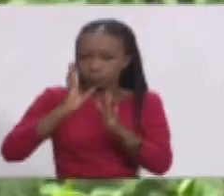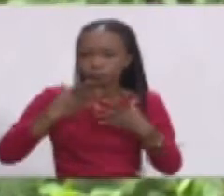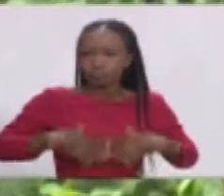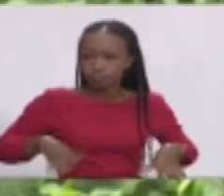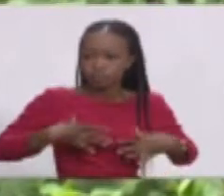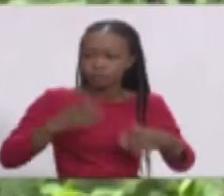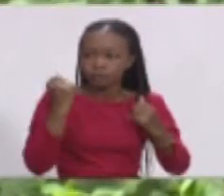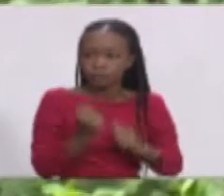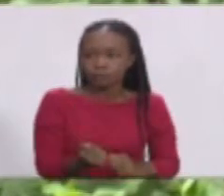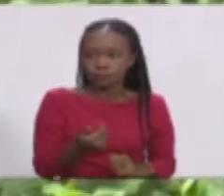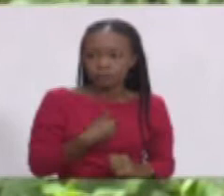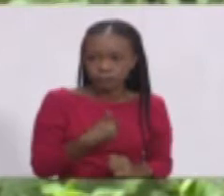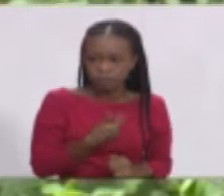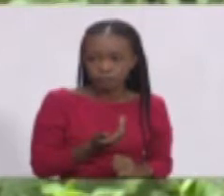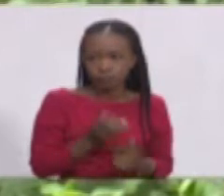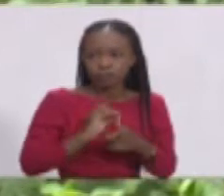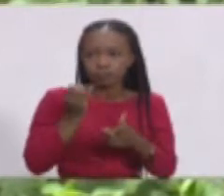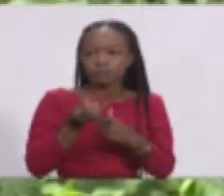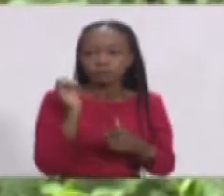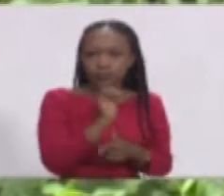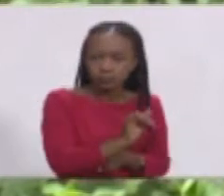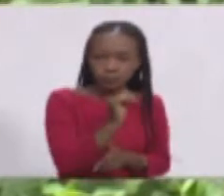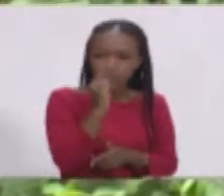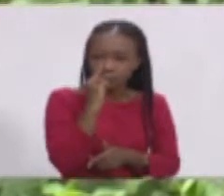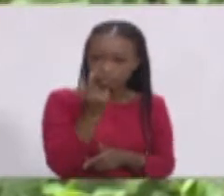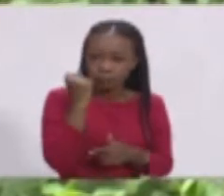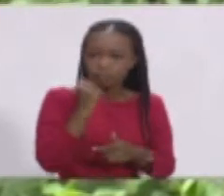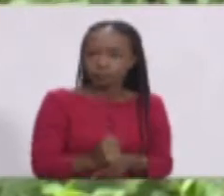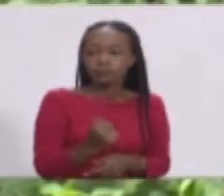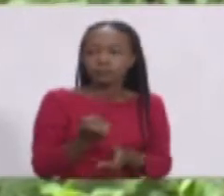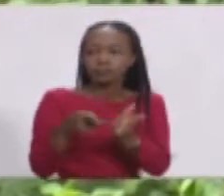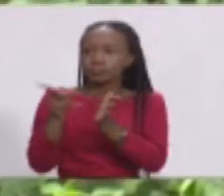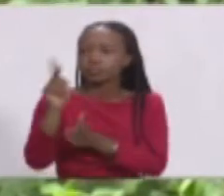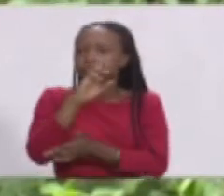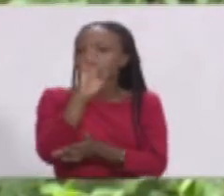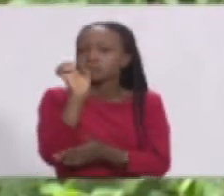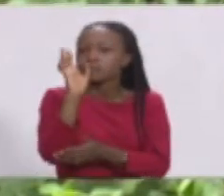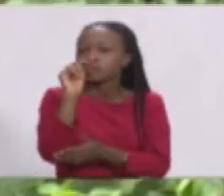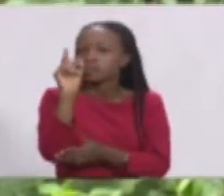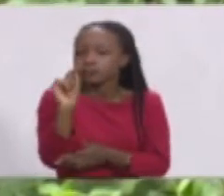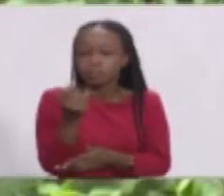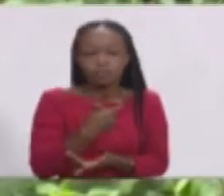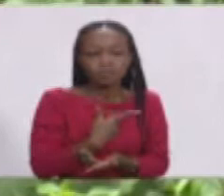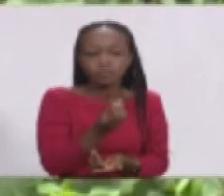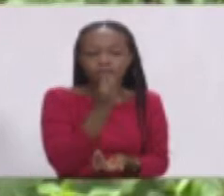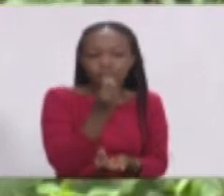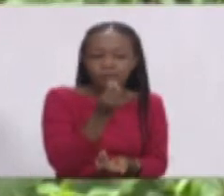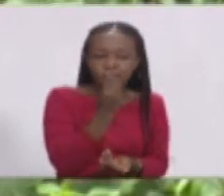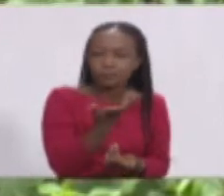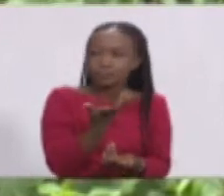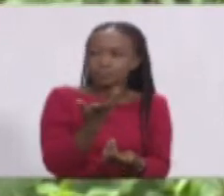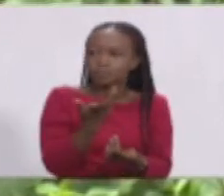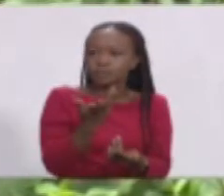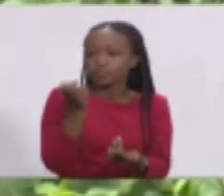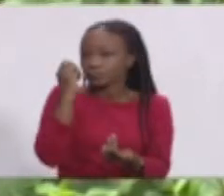not able to earn when they stay at home, that they will not be able to pay their rent, pay for their bills, and get food.